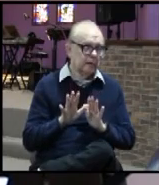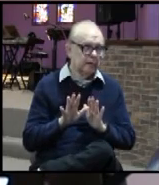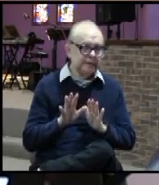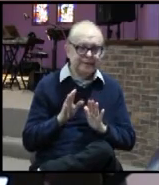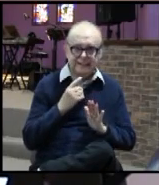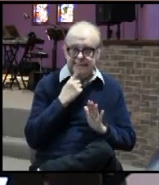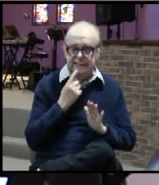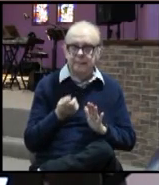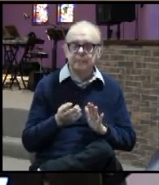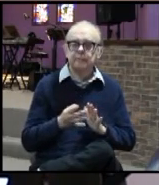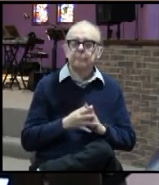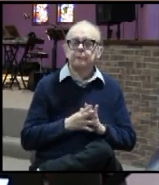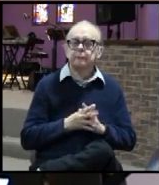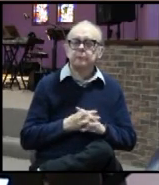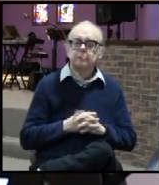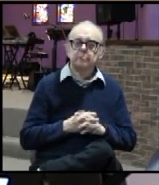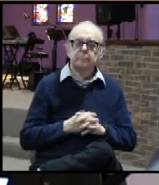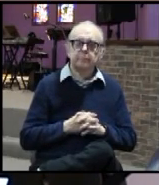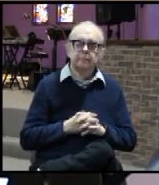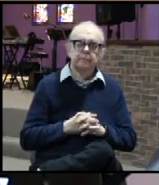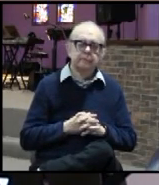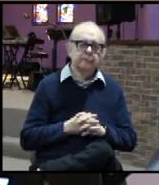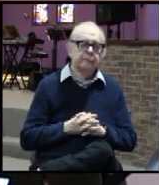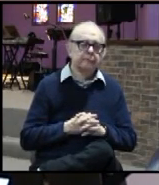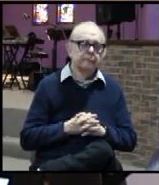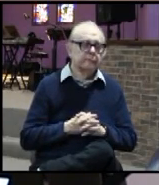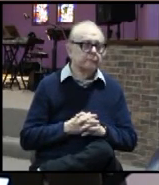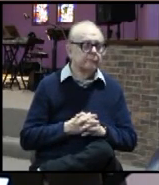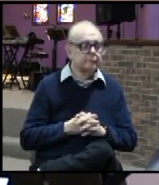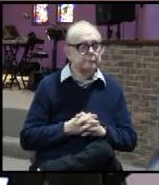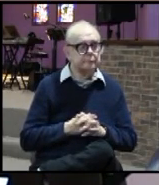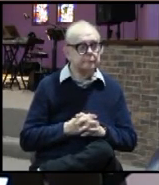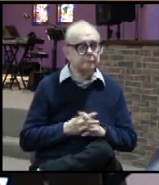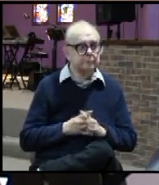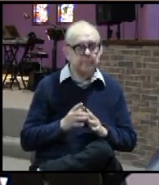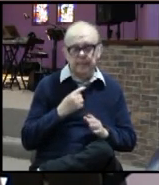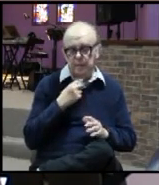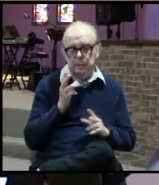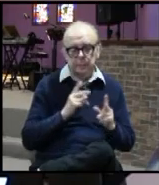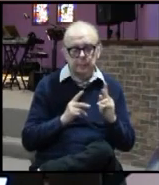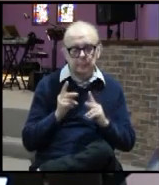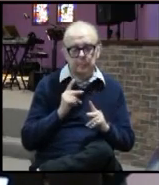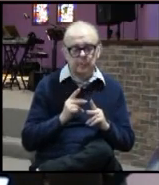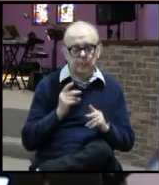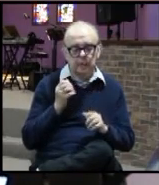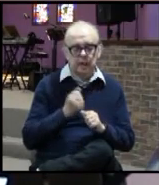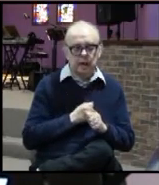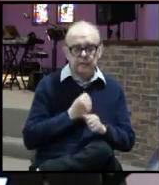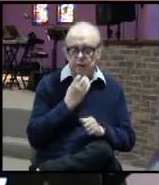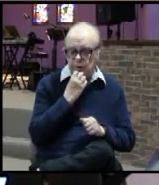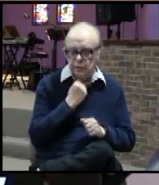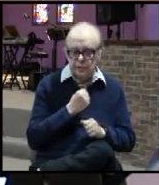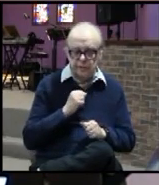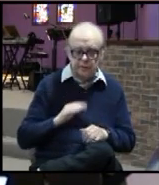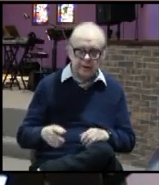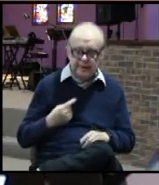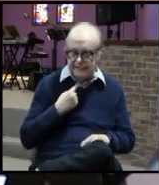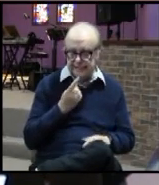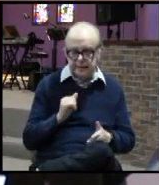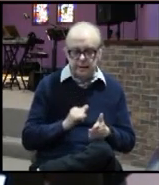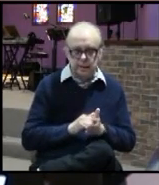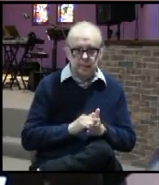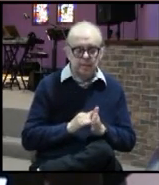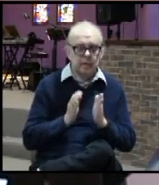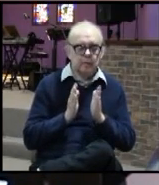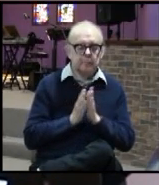says is this. It's telling the people, every Jewish child would learn this, and they would regularly pray this at the end